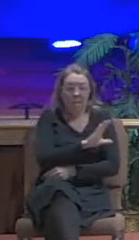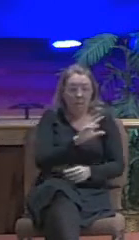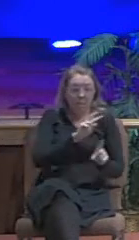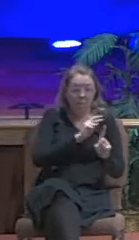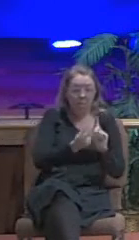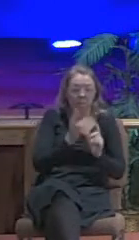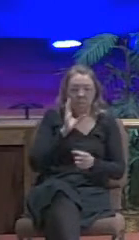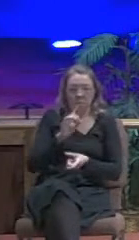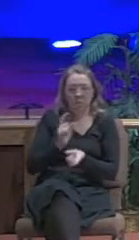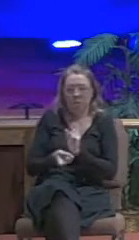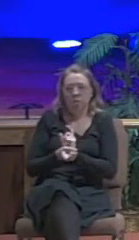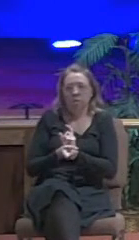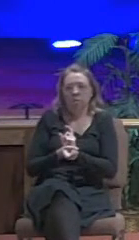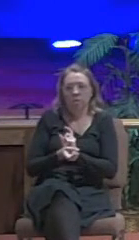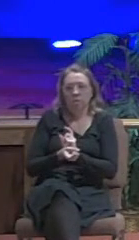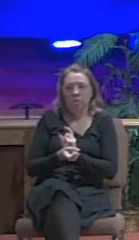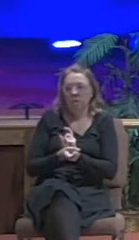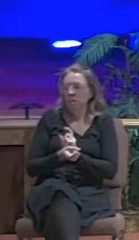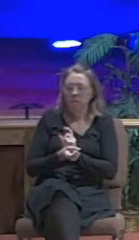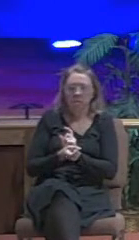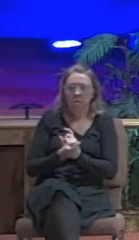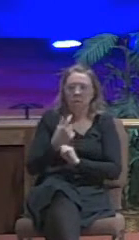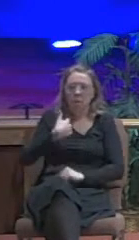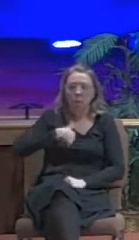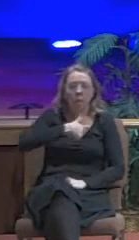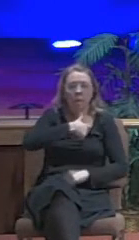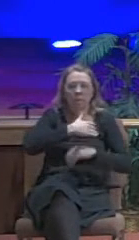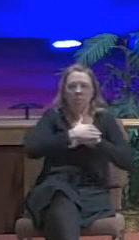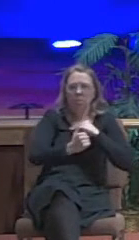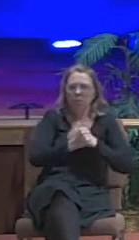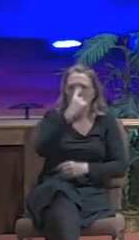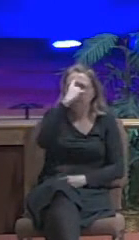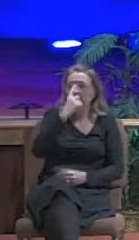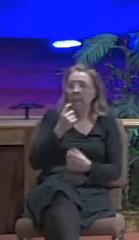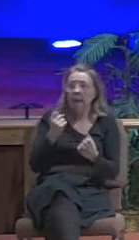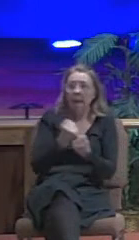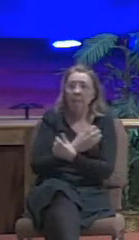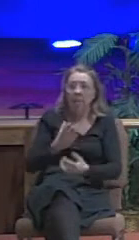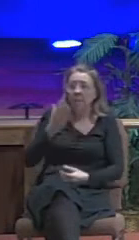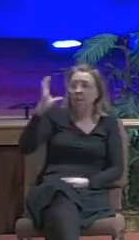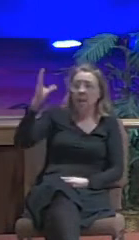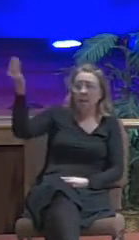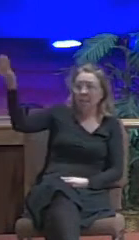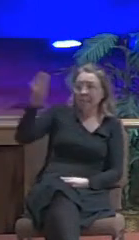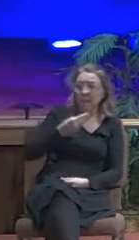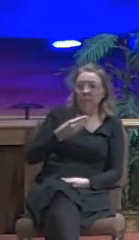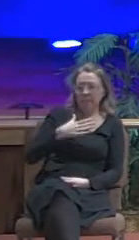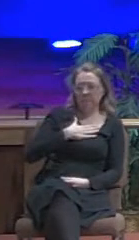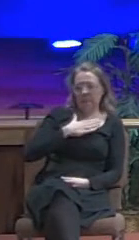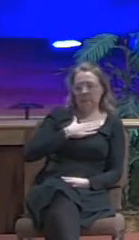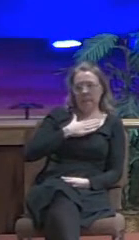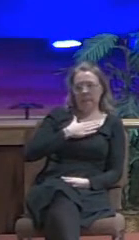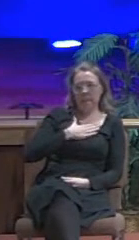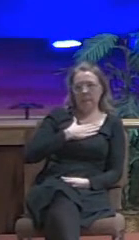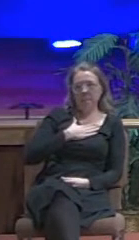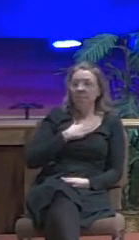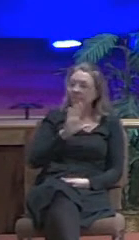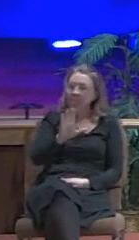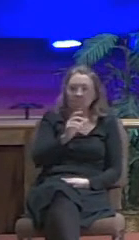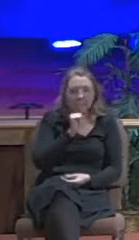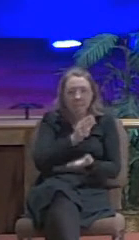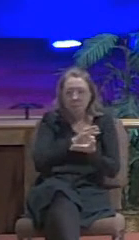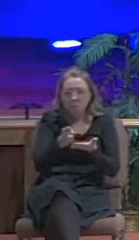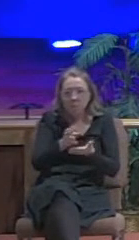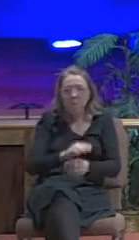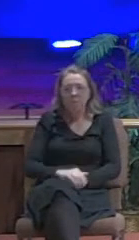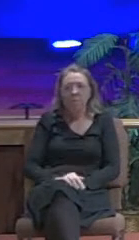But we are so spoiled as Americans to think everything God has given me is for me. So not true. He's blessed